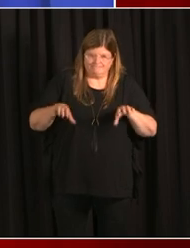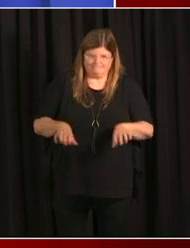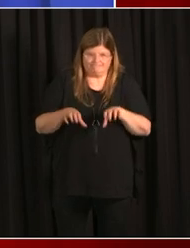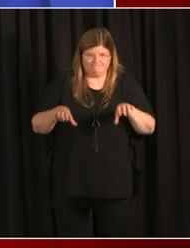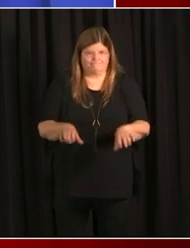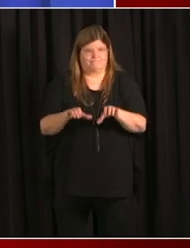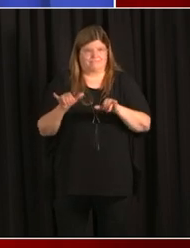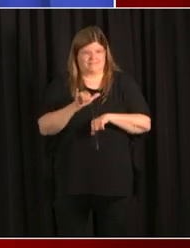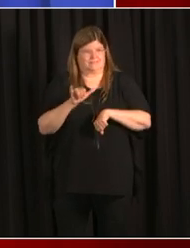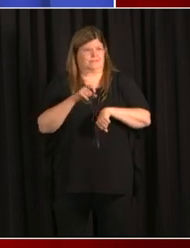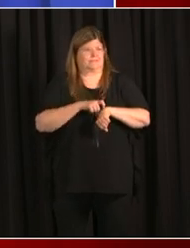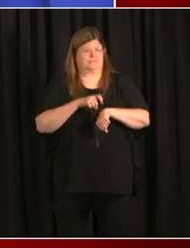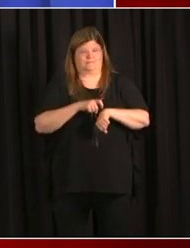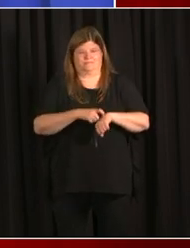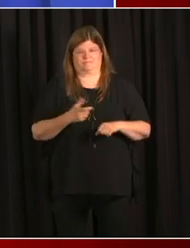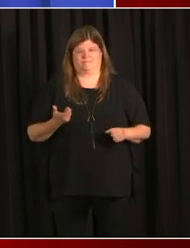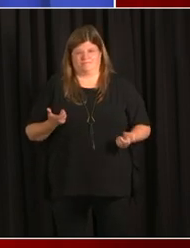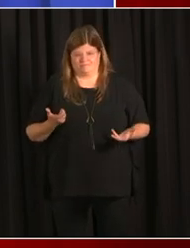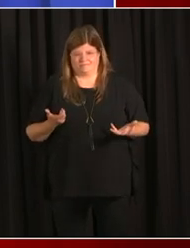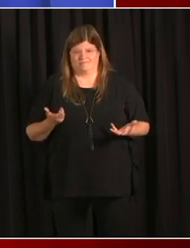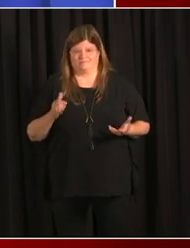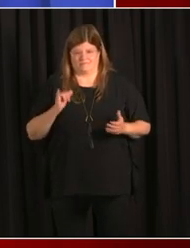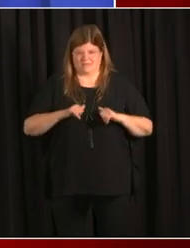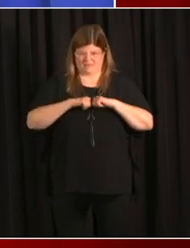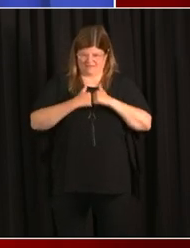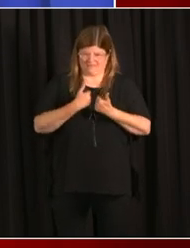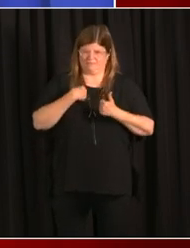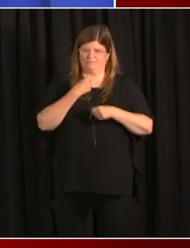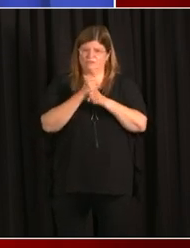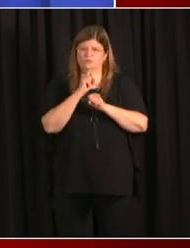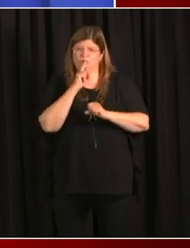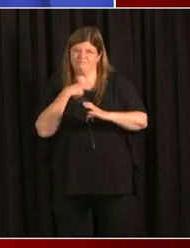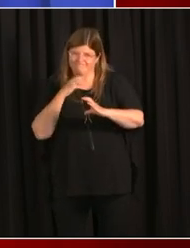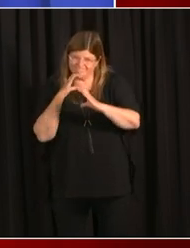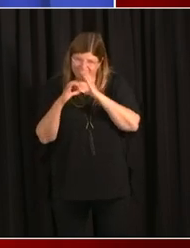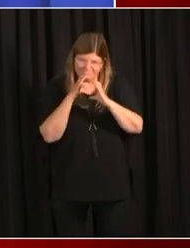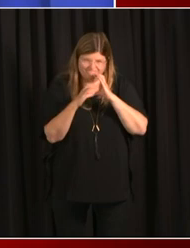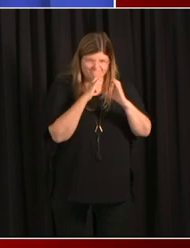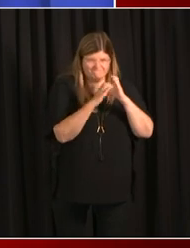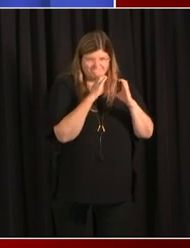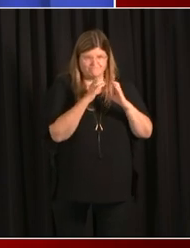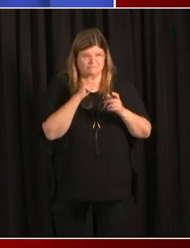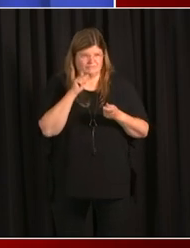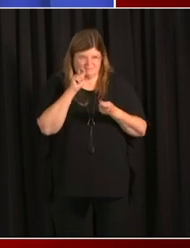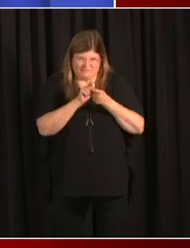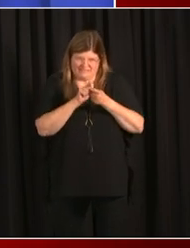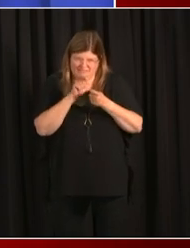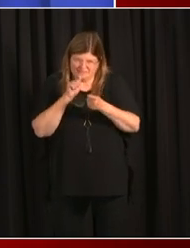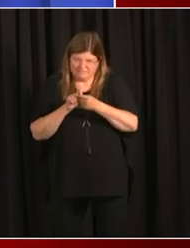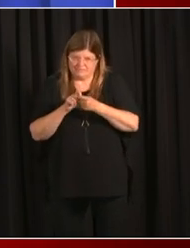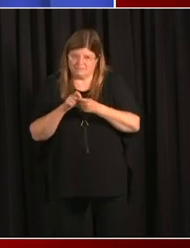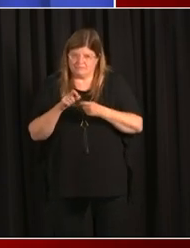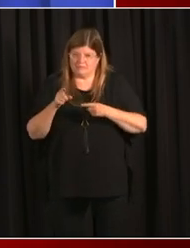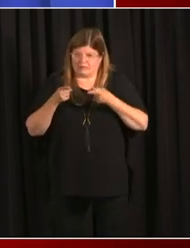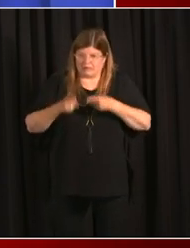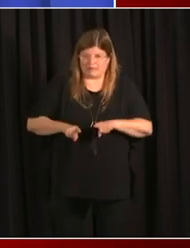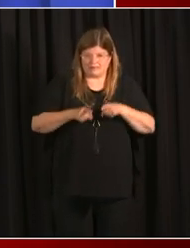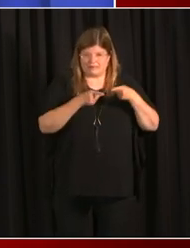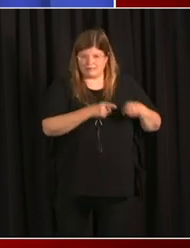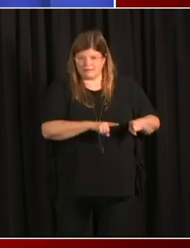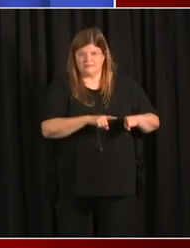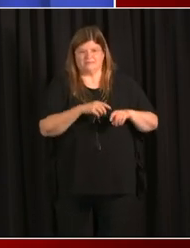occurring in that environment. And so that's how I'll make sure that we're communicating about that specific incident, and